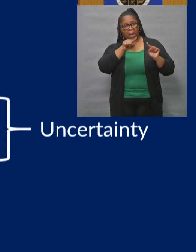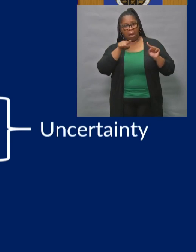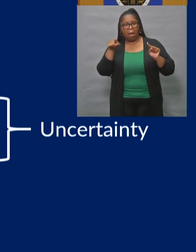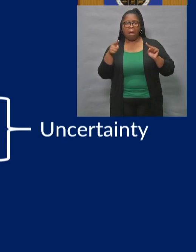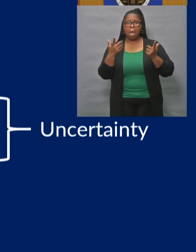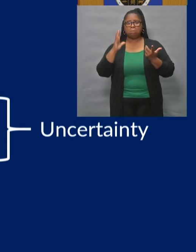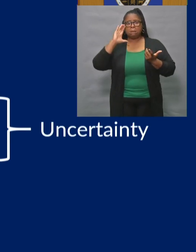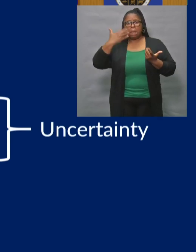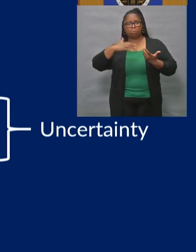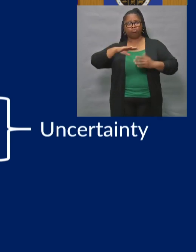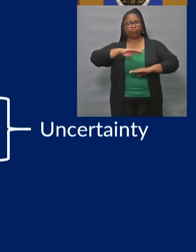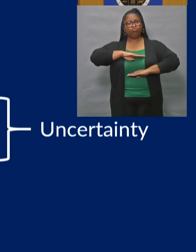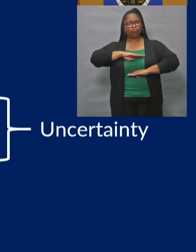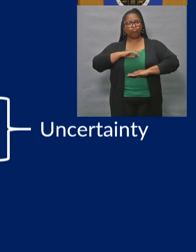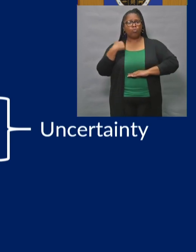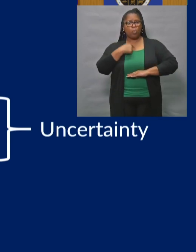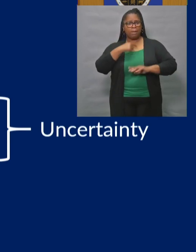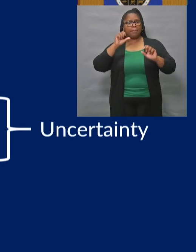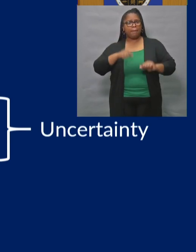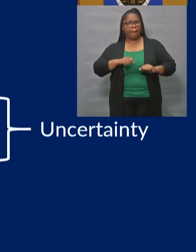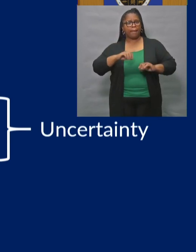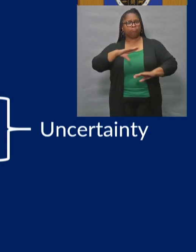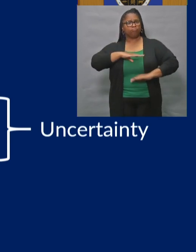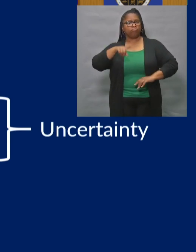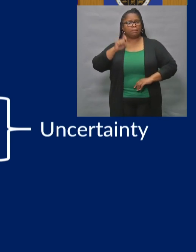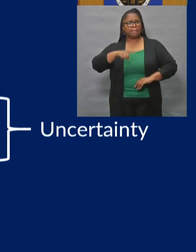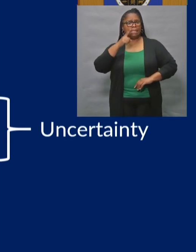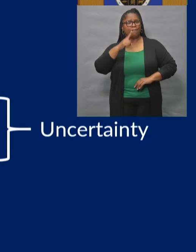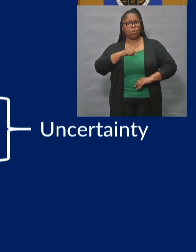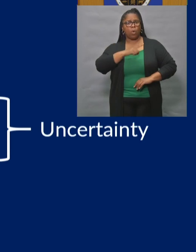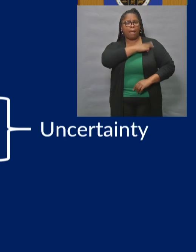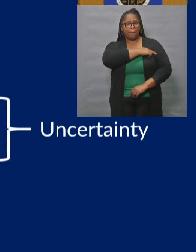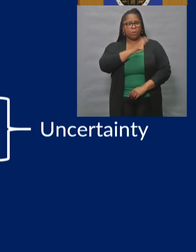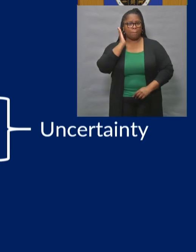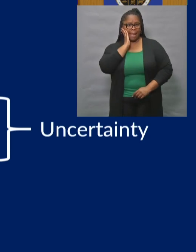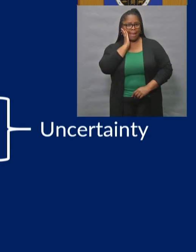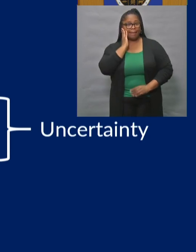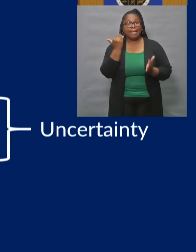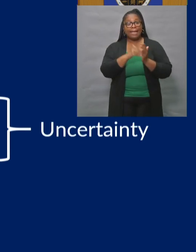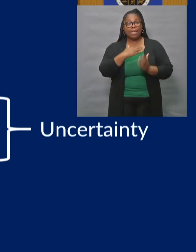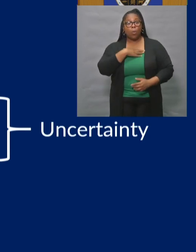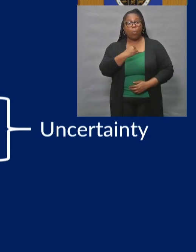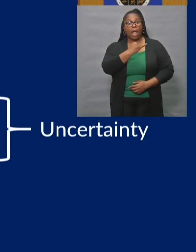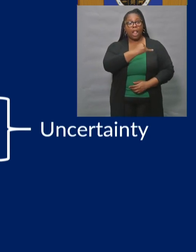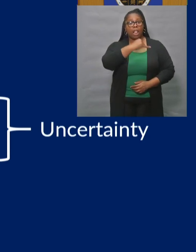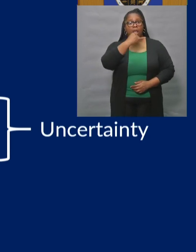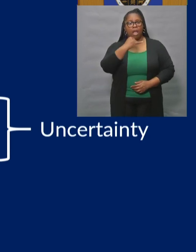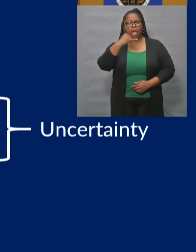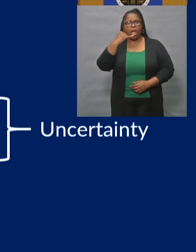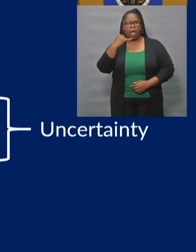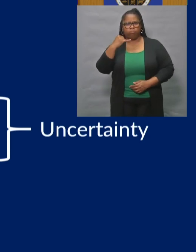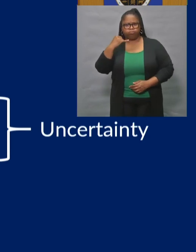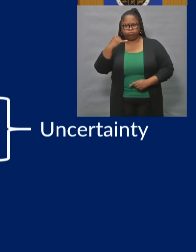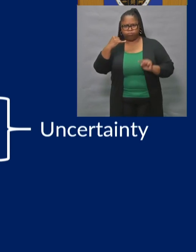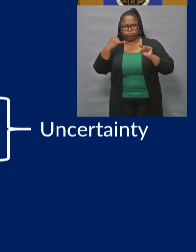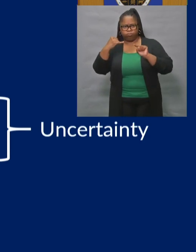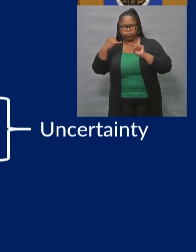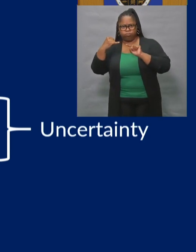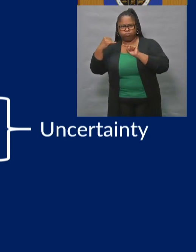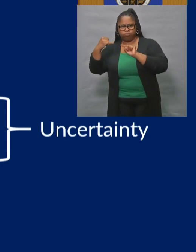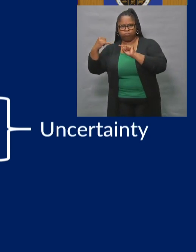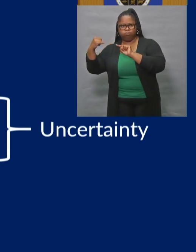to meet the demand for hospital beds. So this shows with the white line, again, a leveling off of the curve of the number of patients